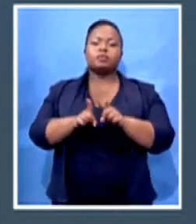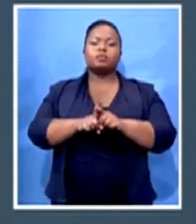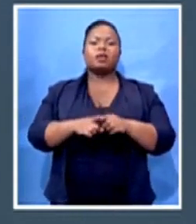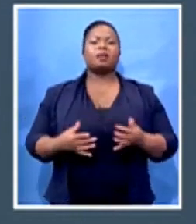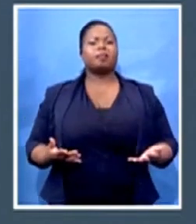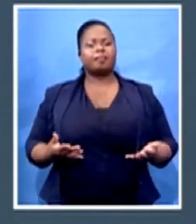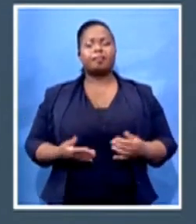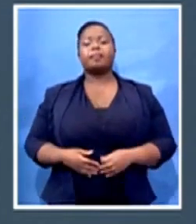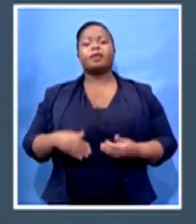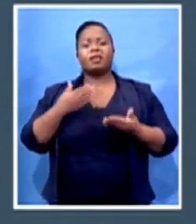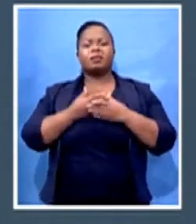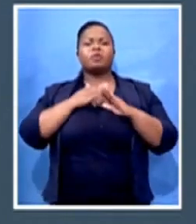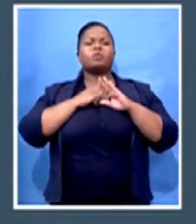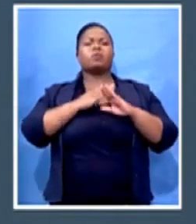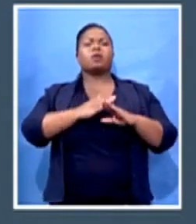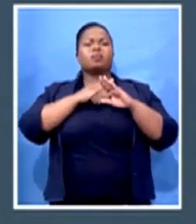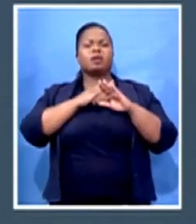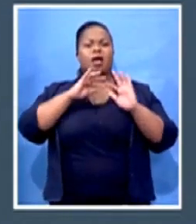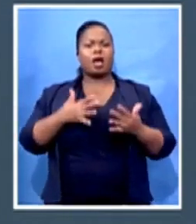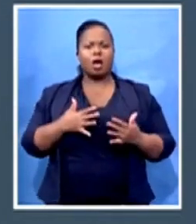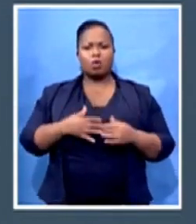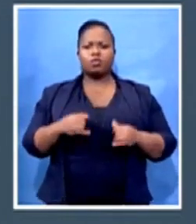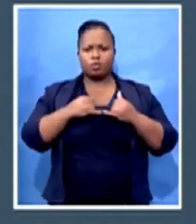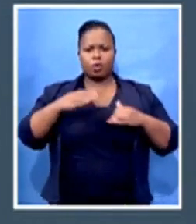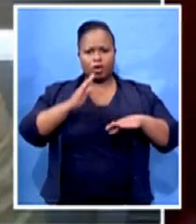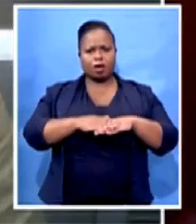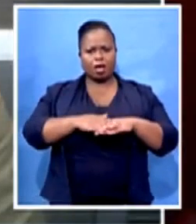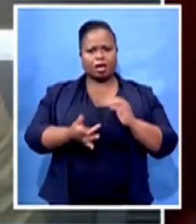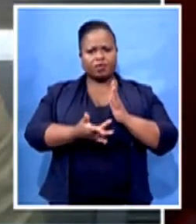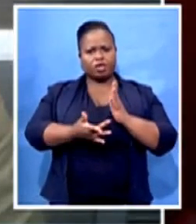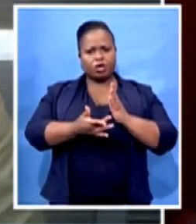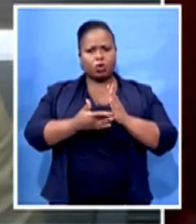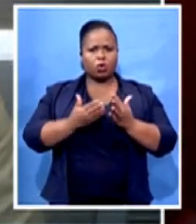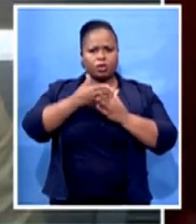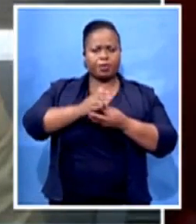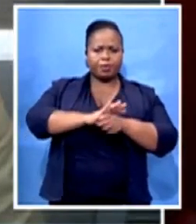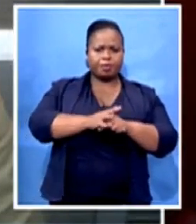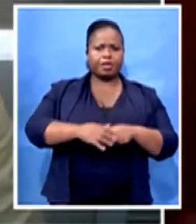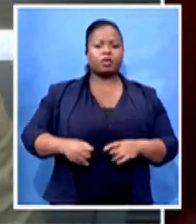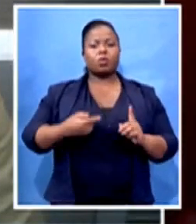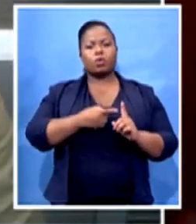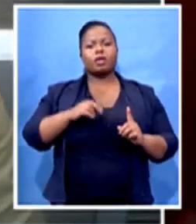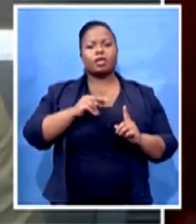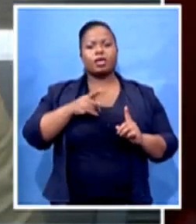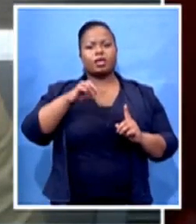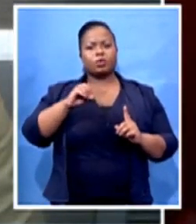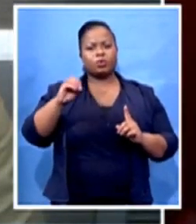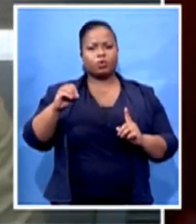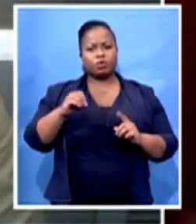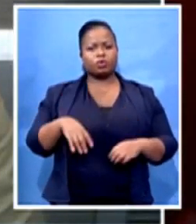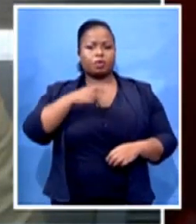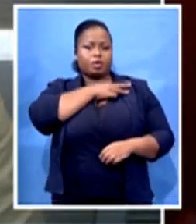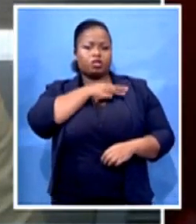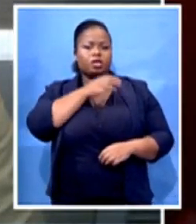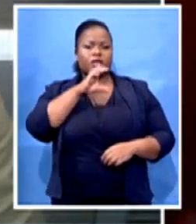cyber criminals? To discuss this, we're joined by Garcen Naidu, the country manager at Cisco. Garcen, thank you very much indeed for your time. Very good